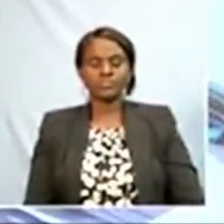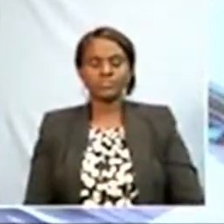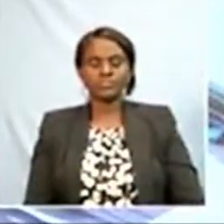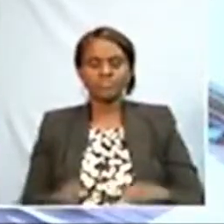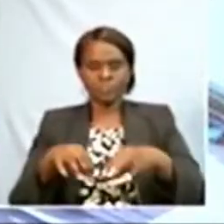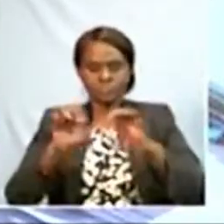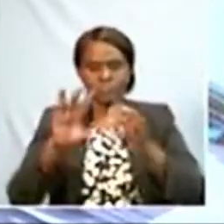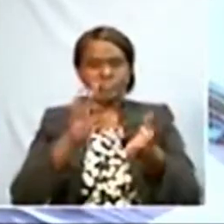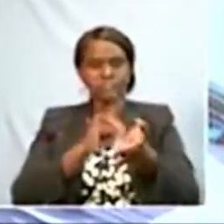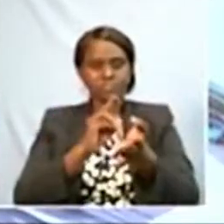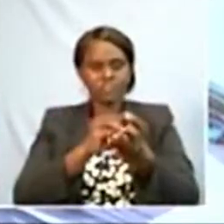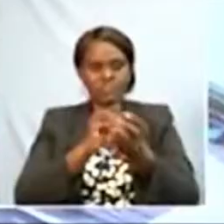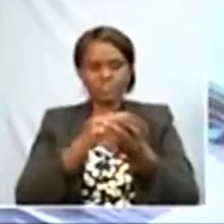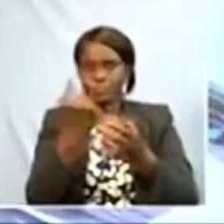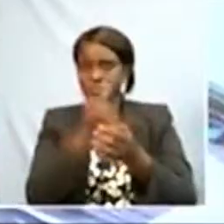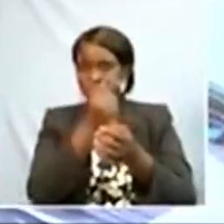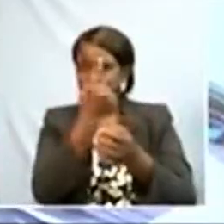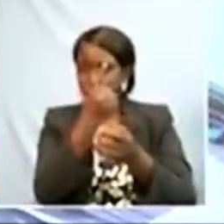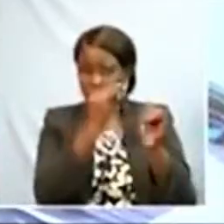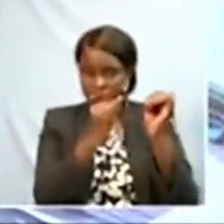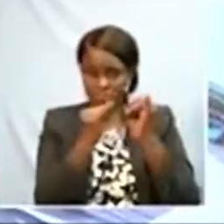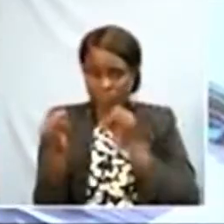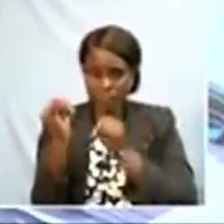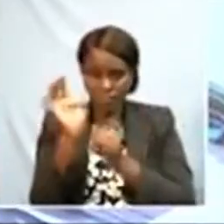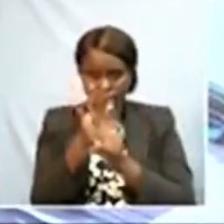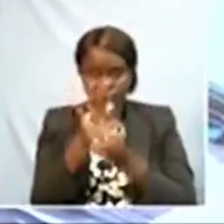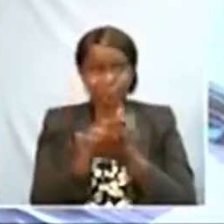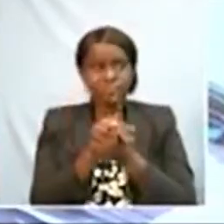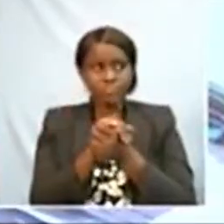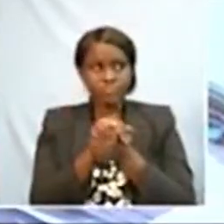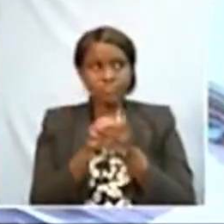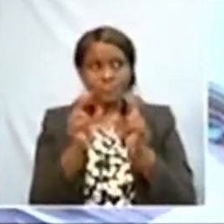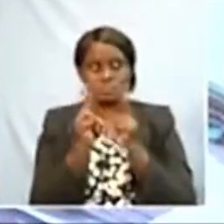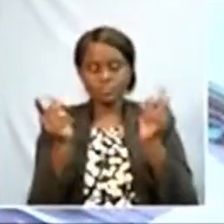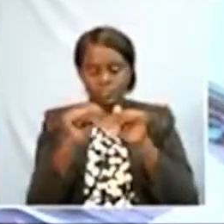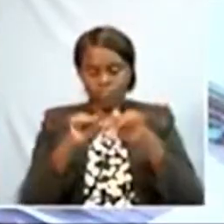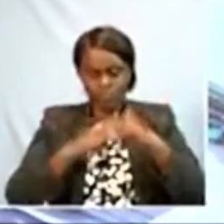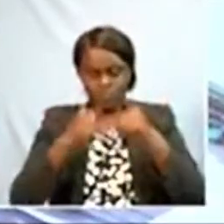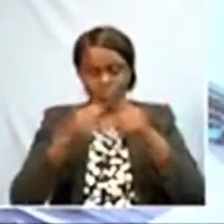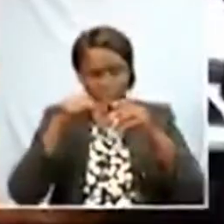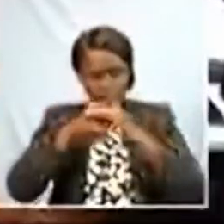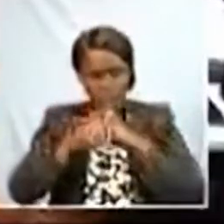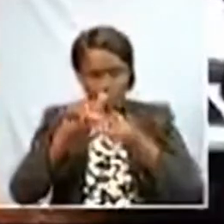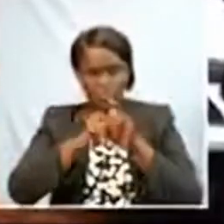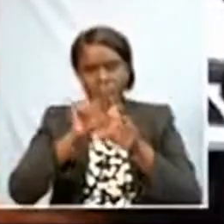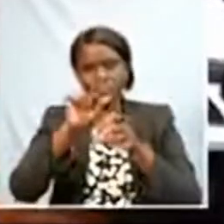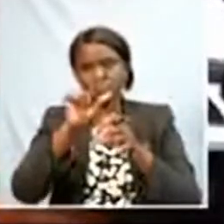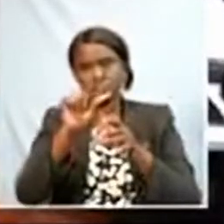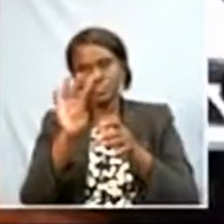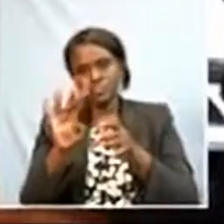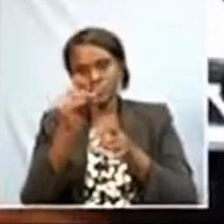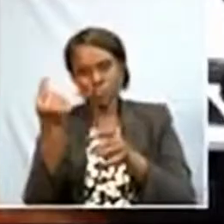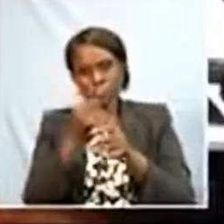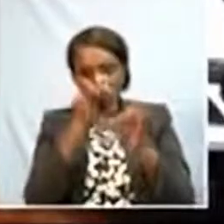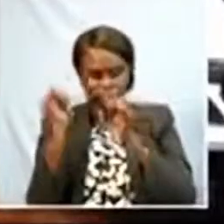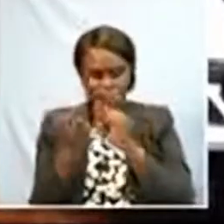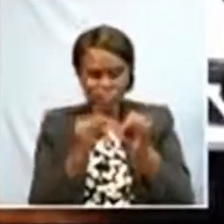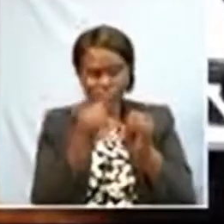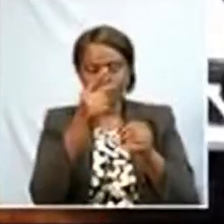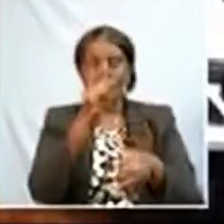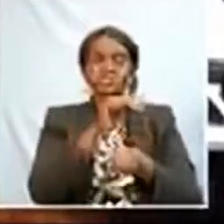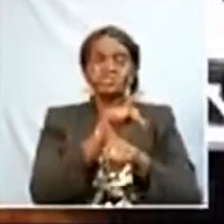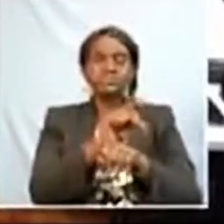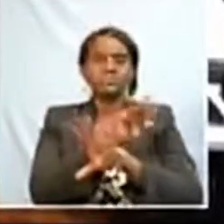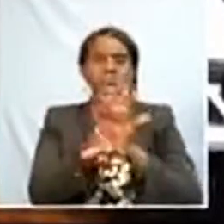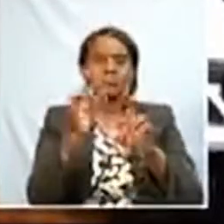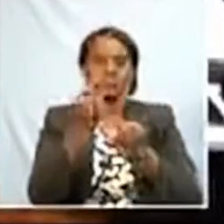Continue, Doc. Okay, so only 1 was implemented. So as we got into 2024, you only implemented 1 project